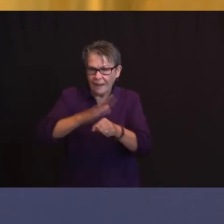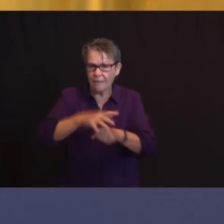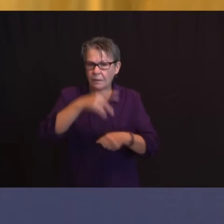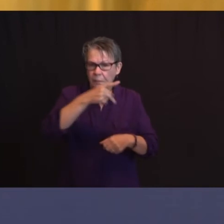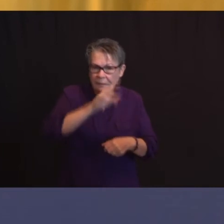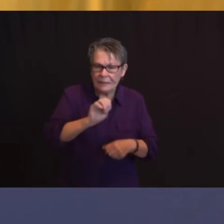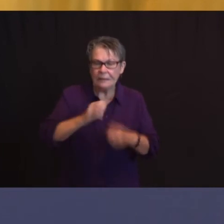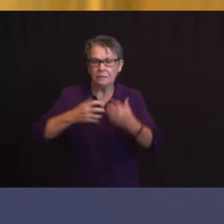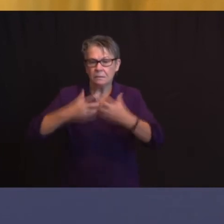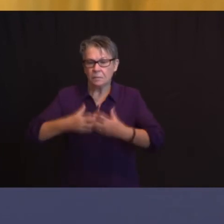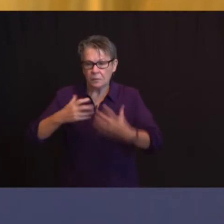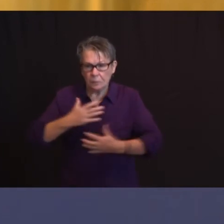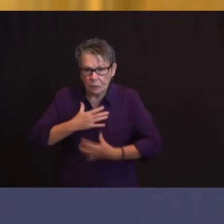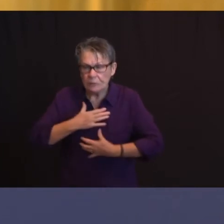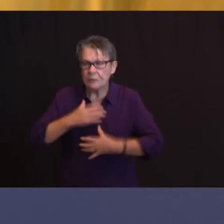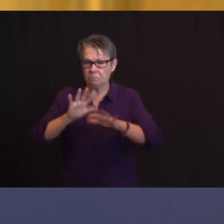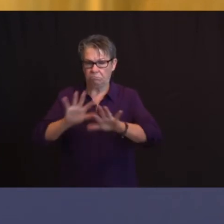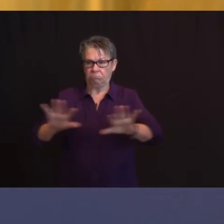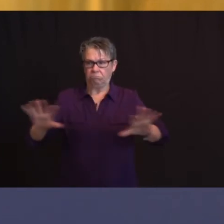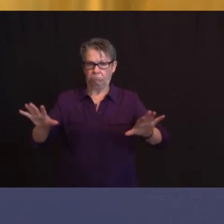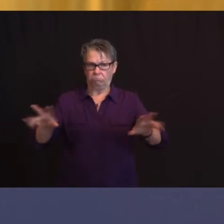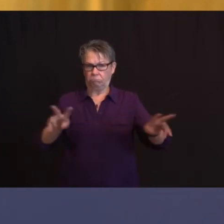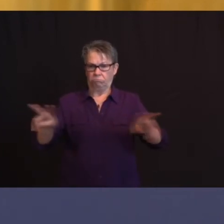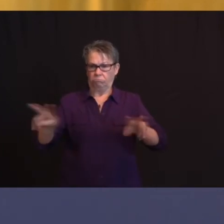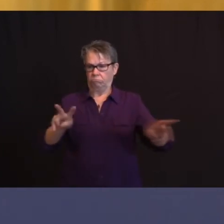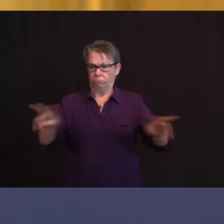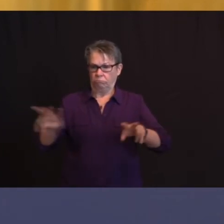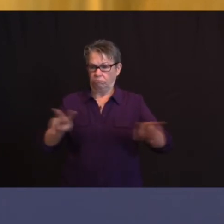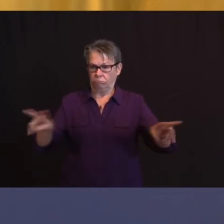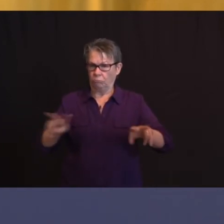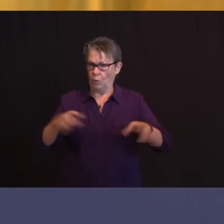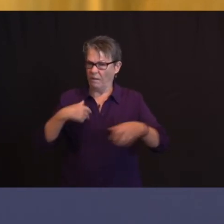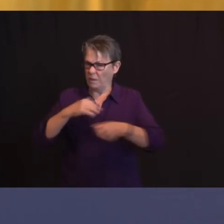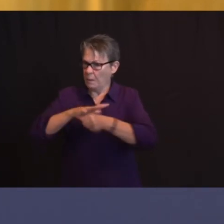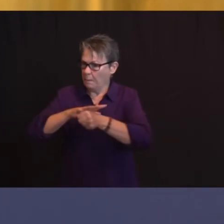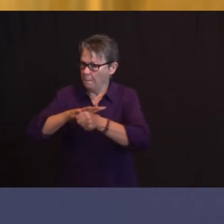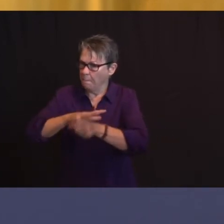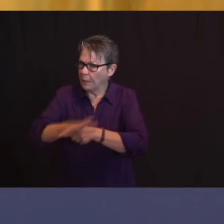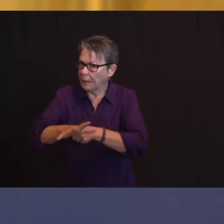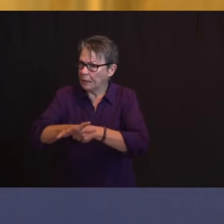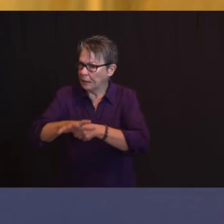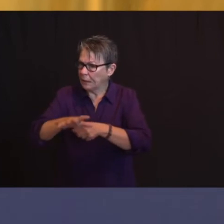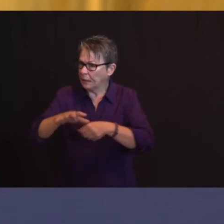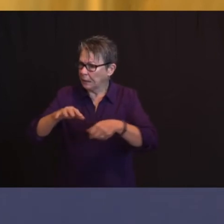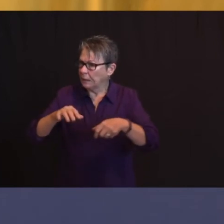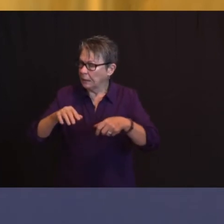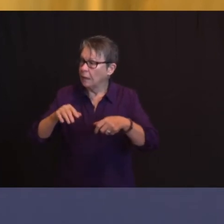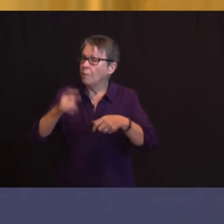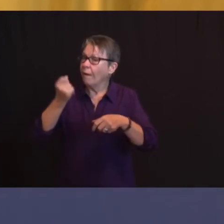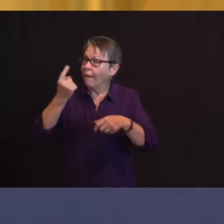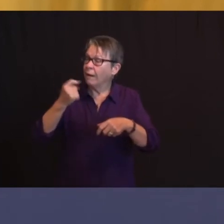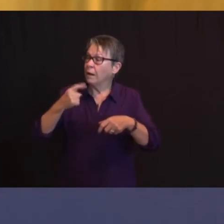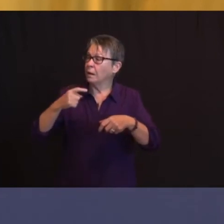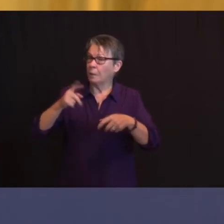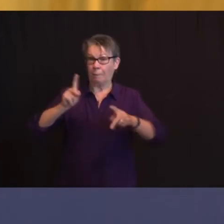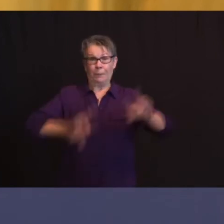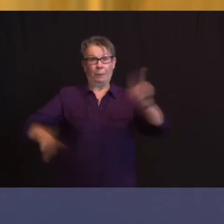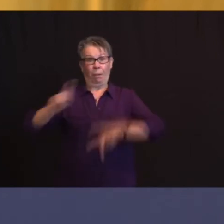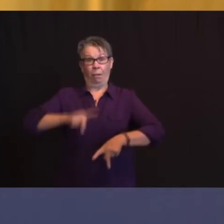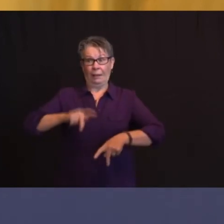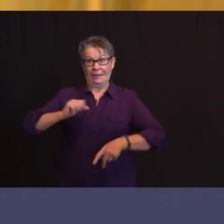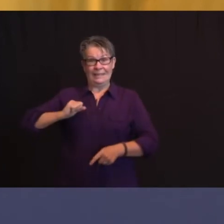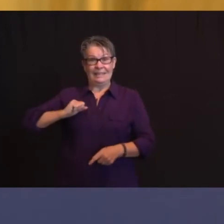up at night. And we have to remind everybody in March and April, and to some extent into May, but in that period, it